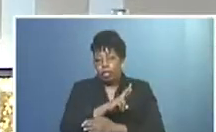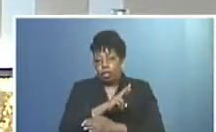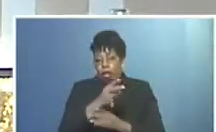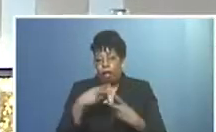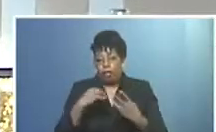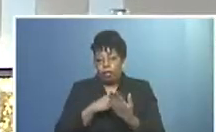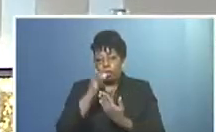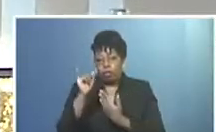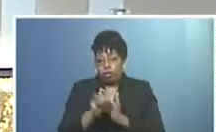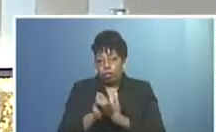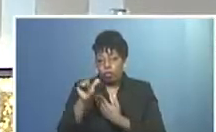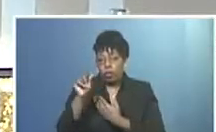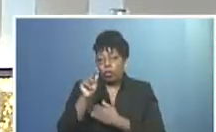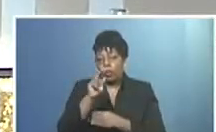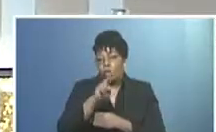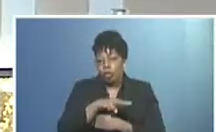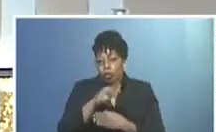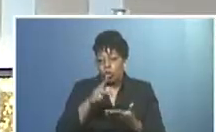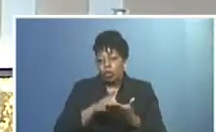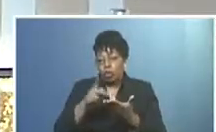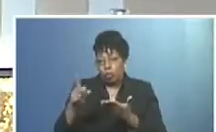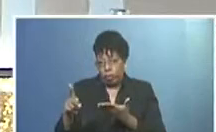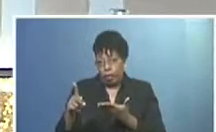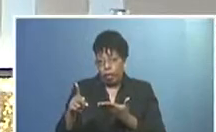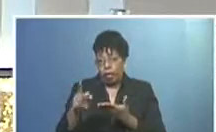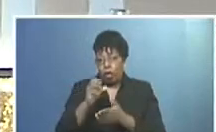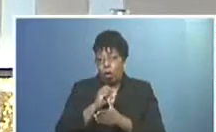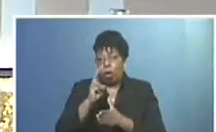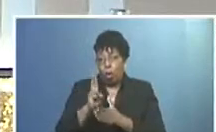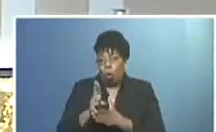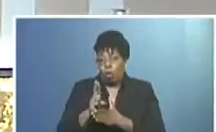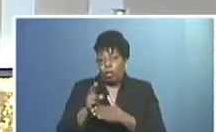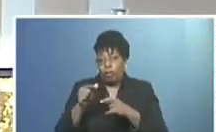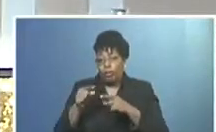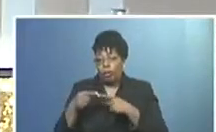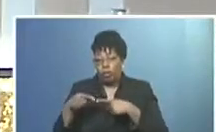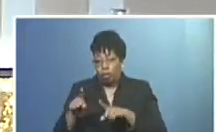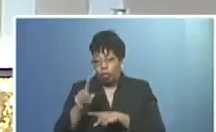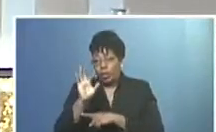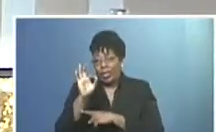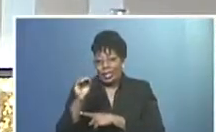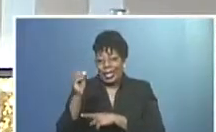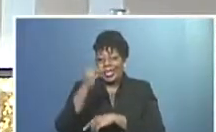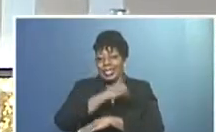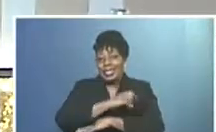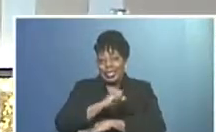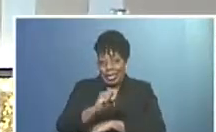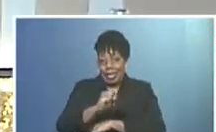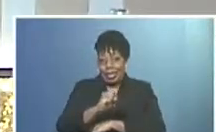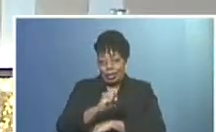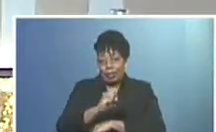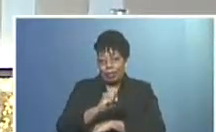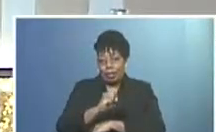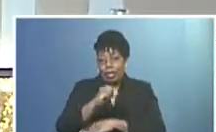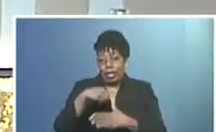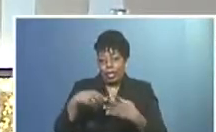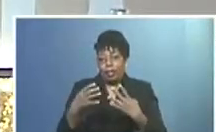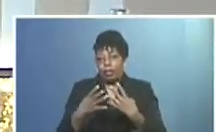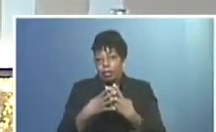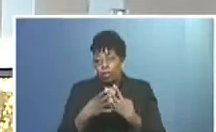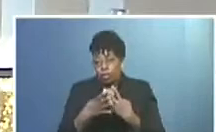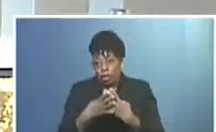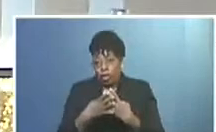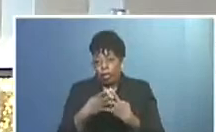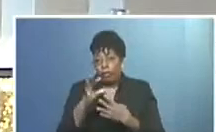of 2022 to pay the fine, or she's facing 90 days behind bars at the Bahamas Department of Corrections.